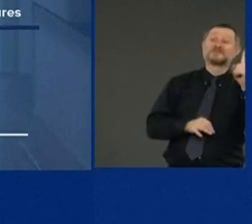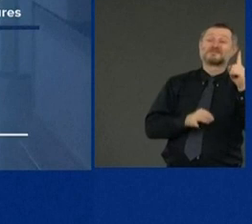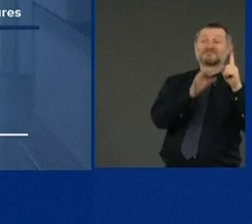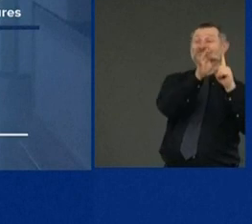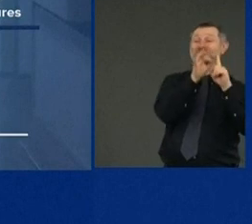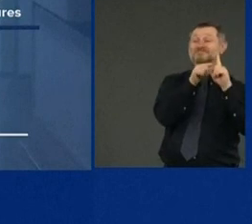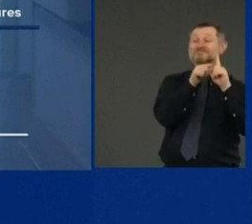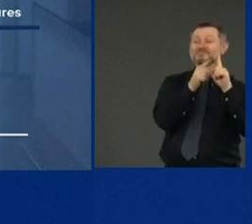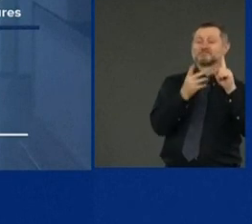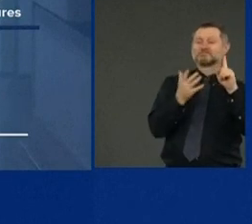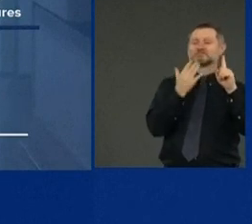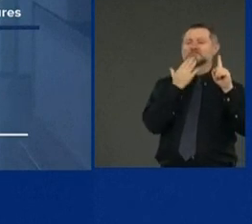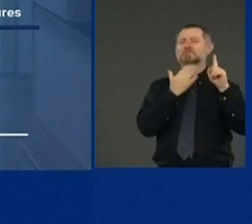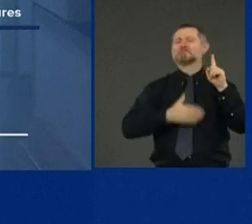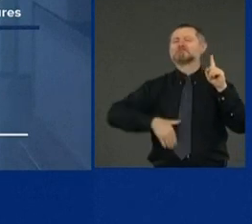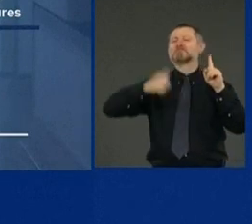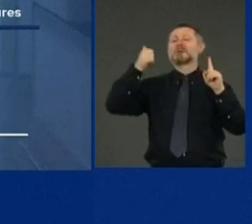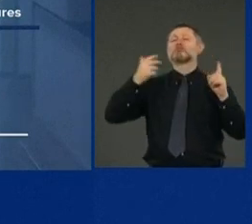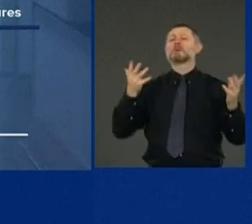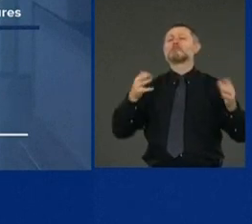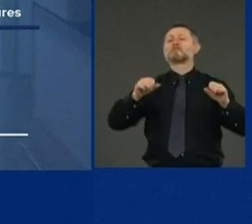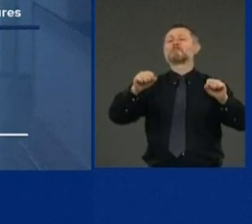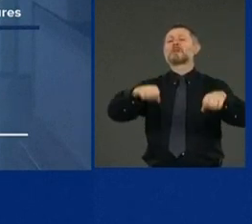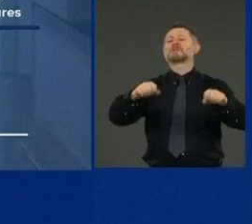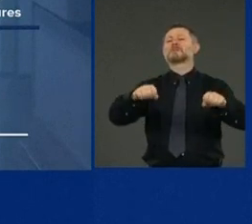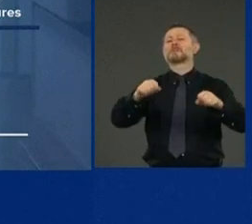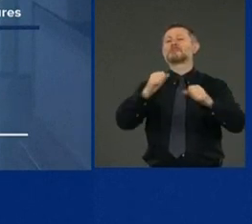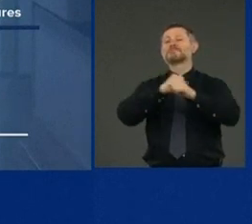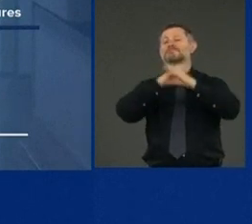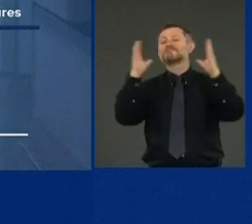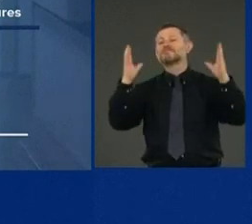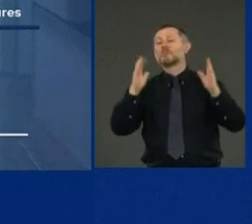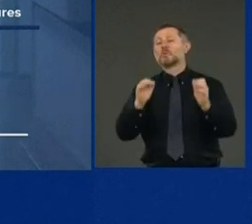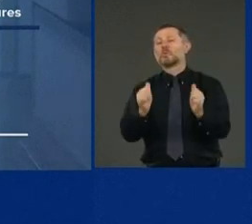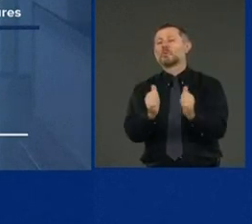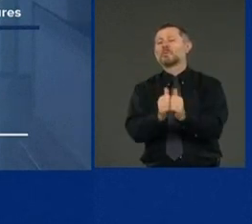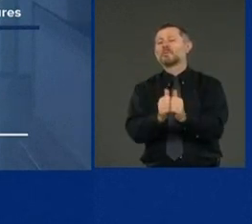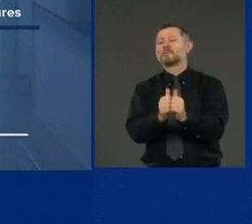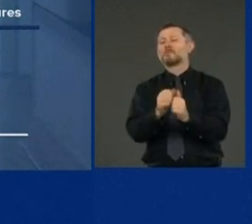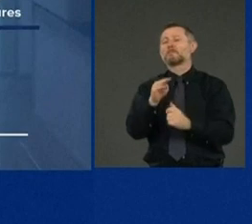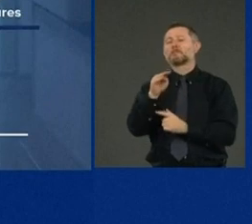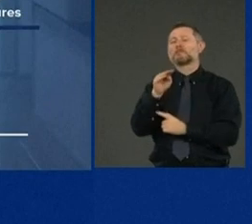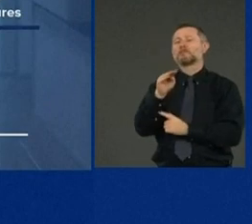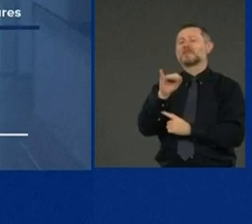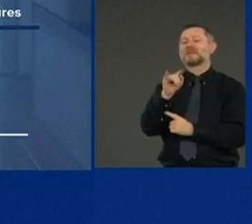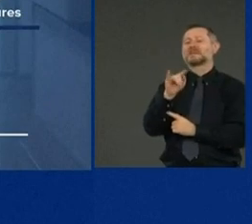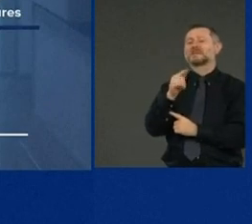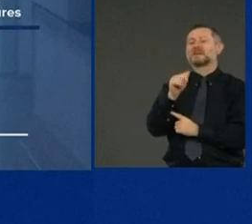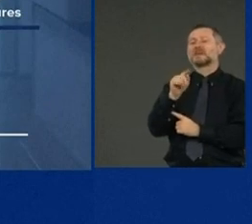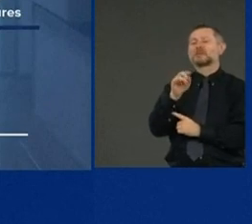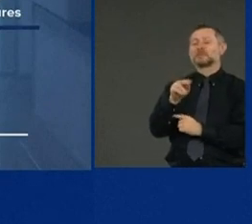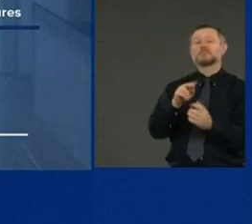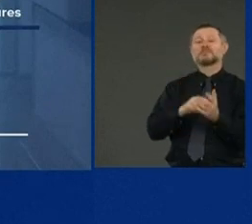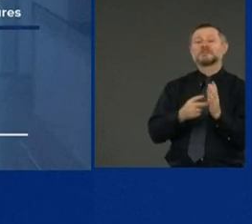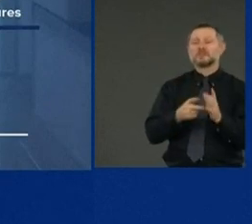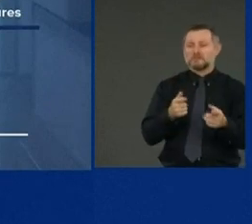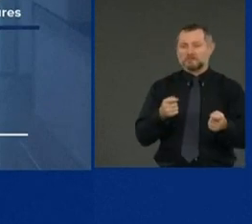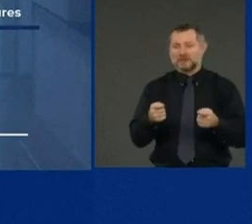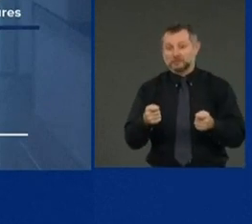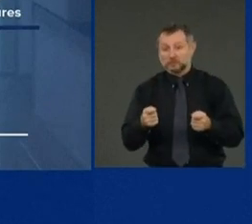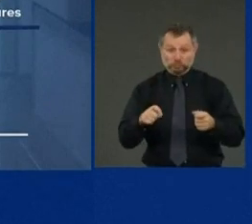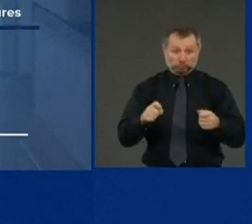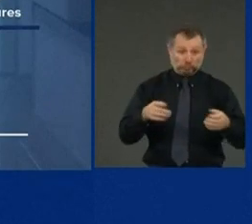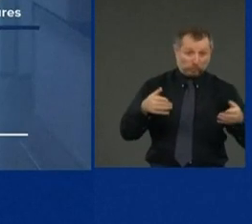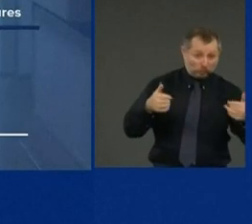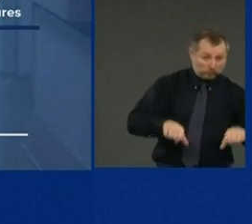best case scenario with mitigation. What is mitigation? Close down, social distancing, wear a